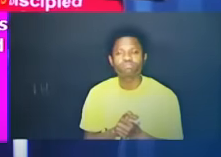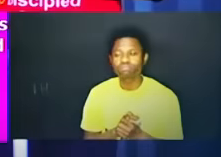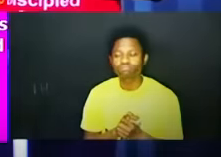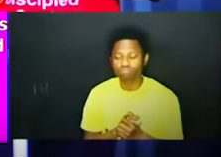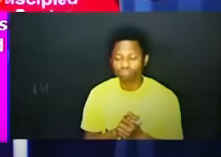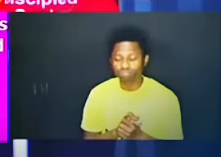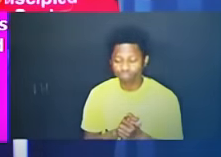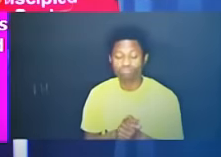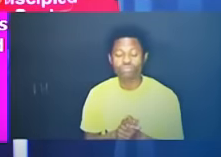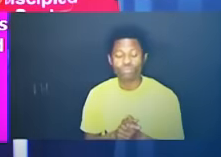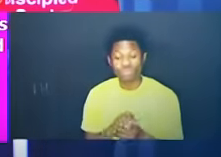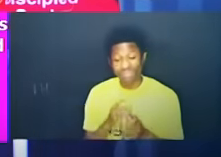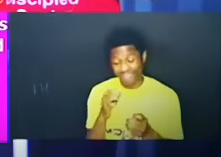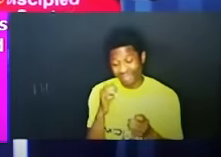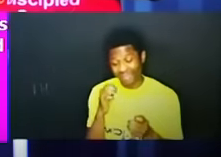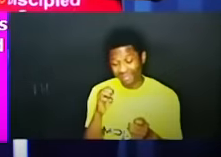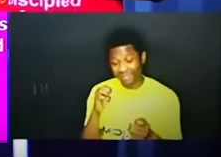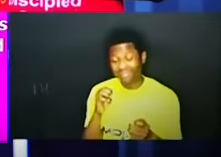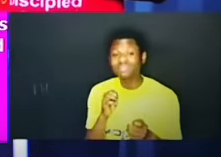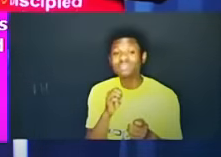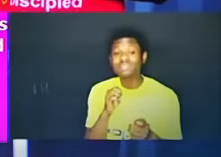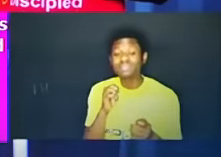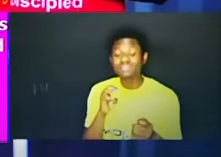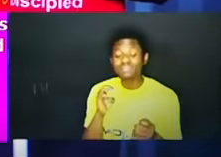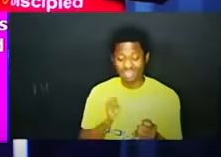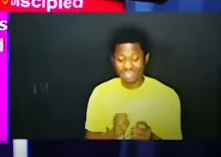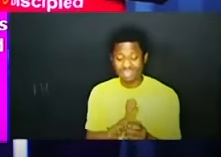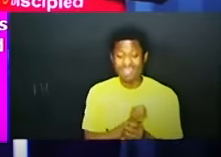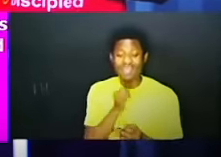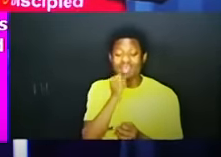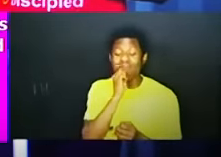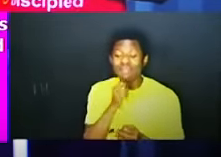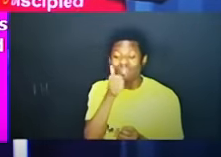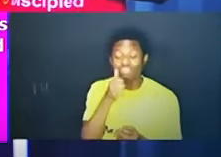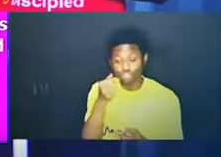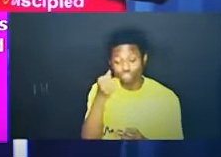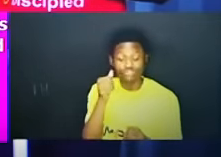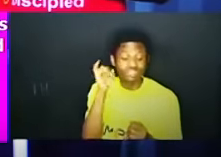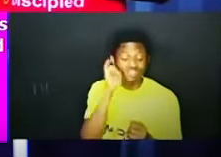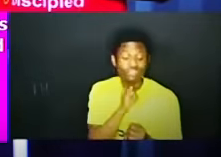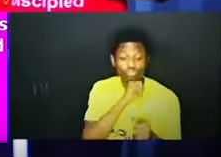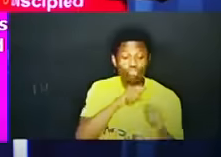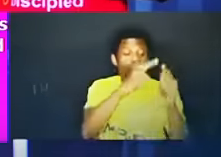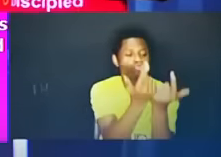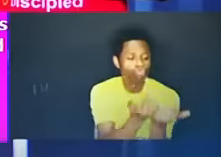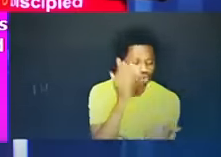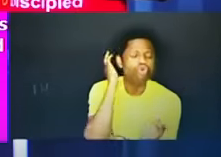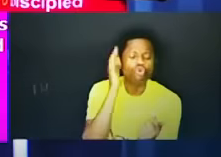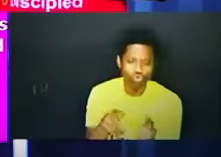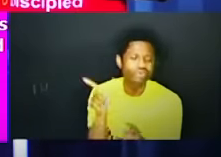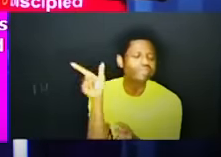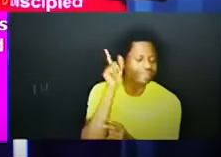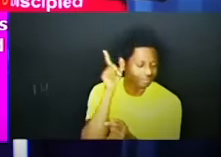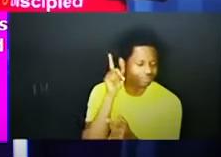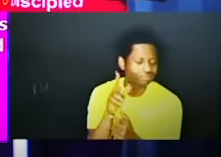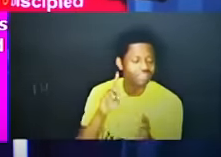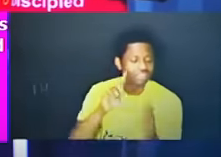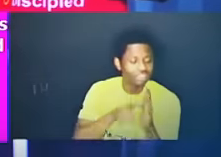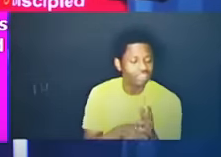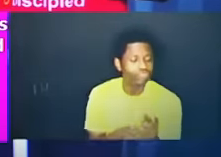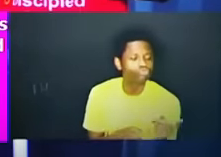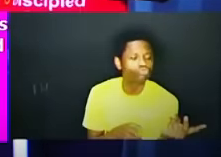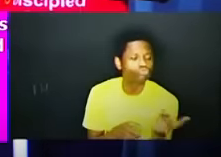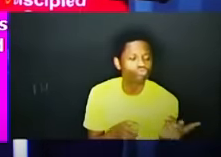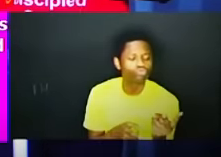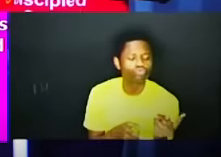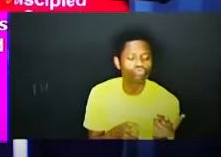The elders of Israel will listen to you. Then you and the elders are to go to the king of Egypt and